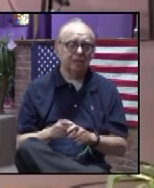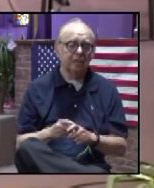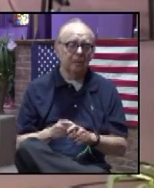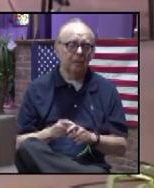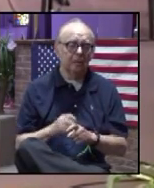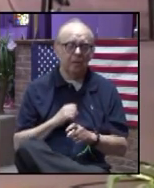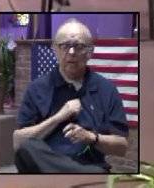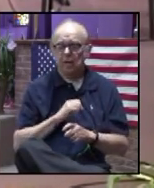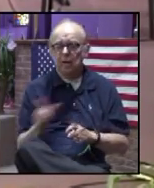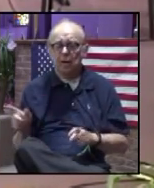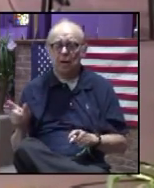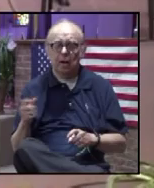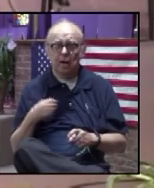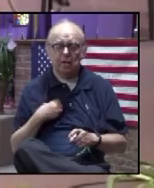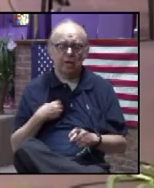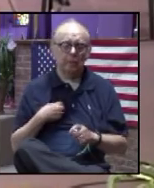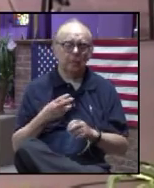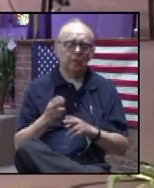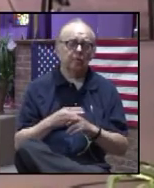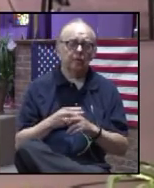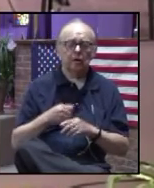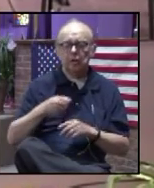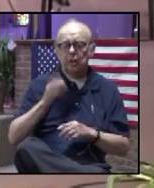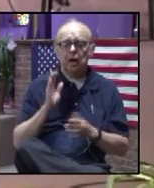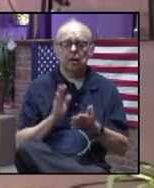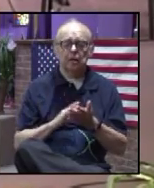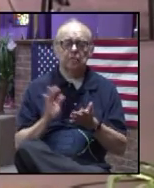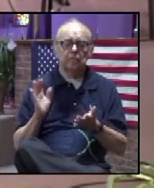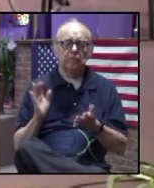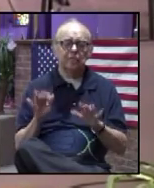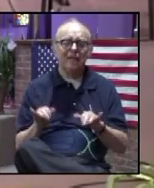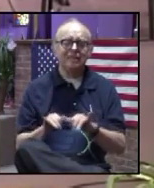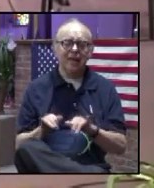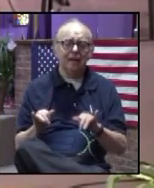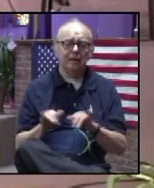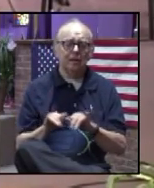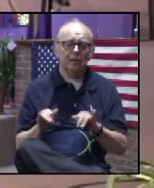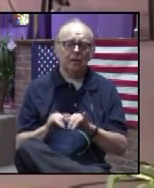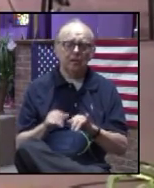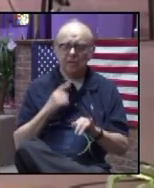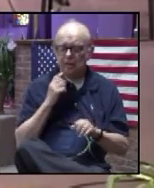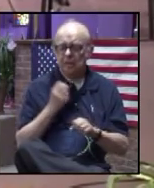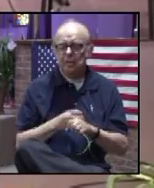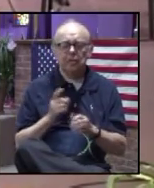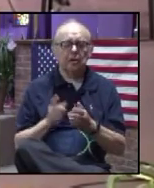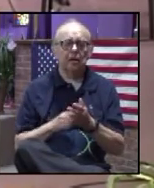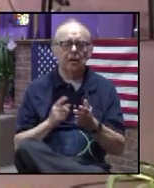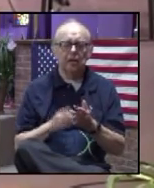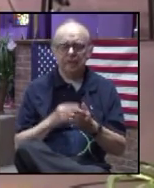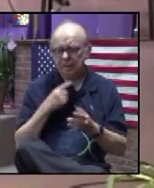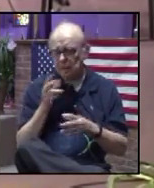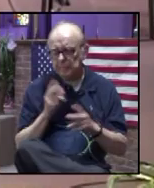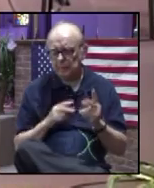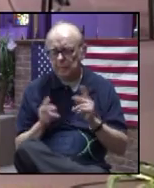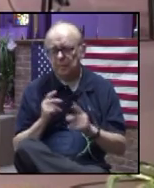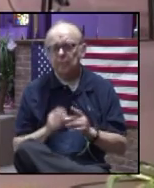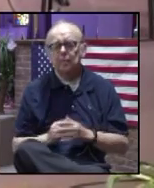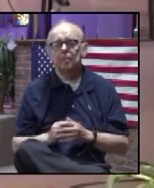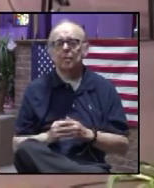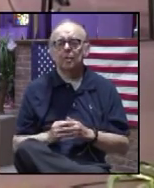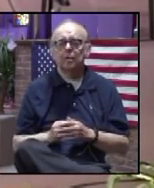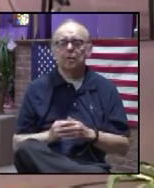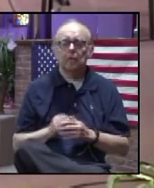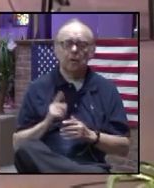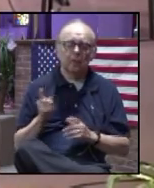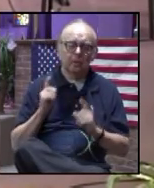We all fall short of God's glorious standard. It is so hard sometimes to tell people.